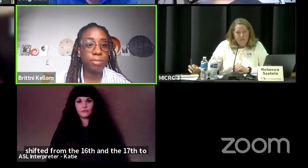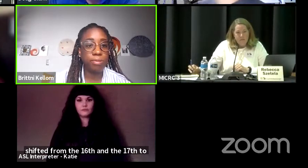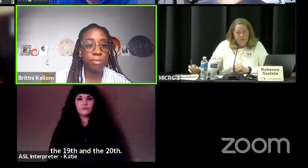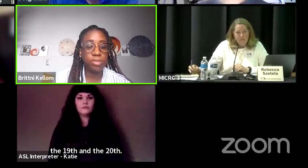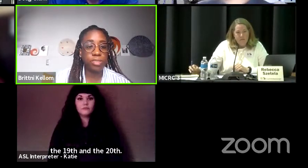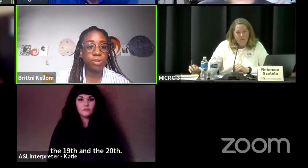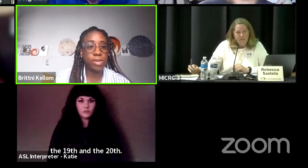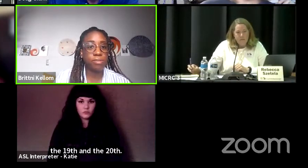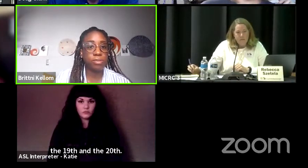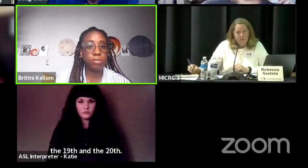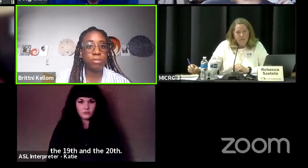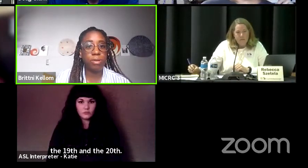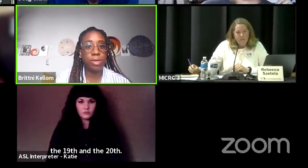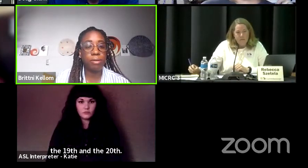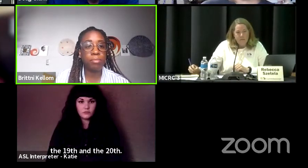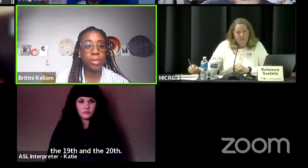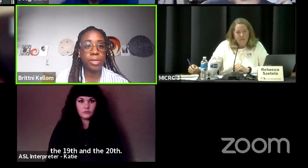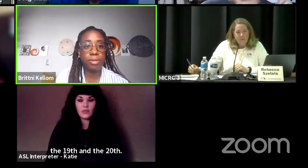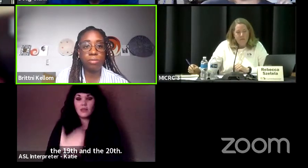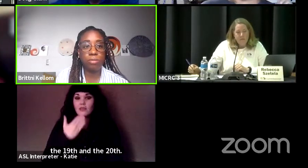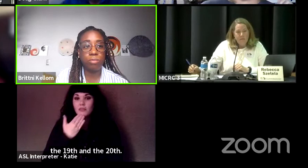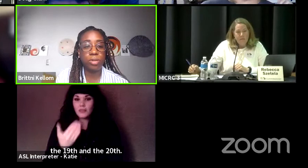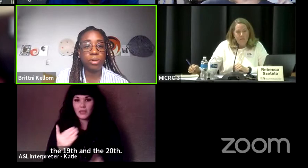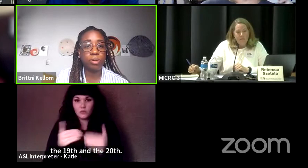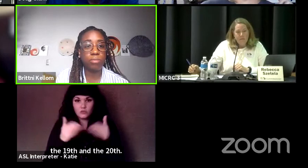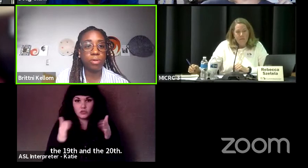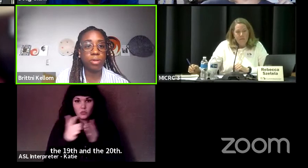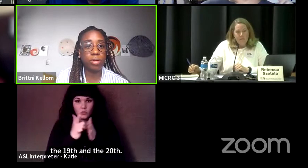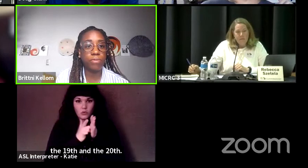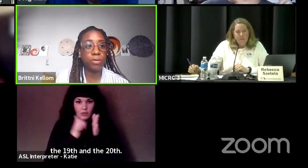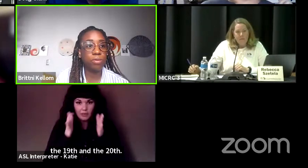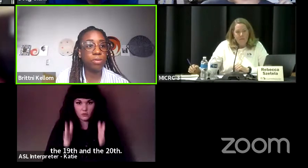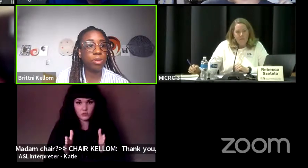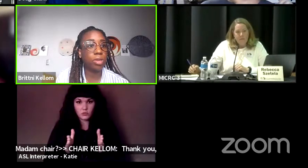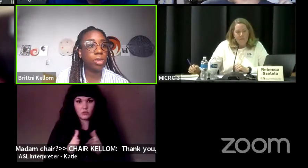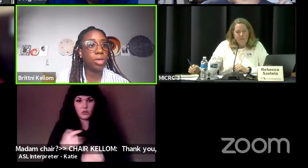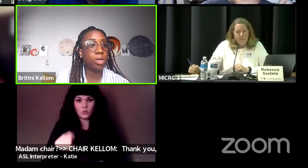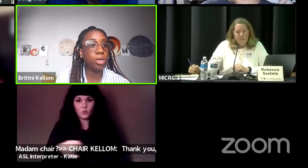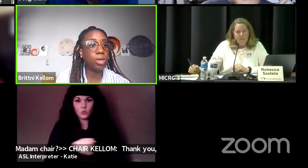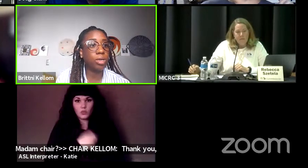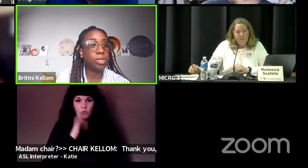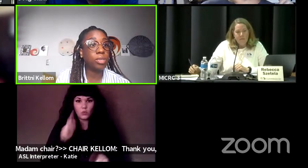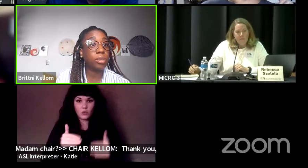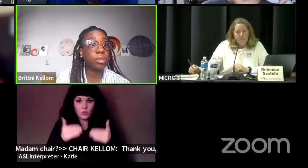Thank you, General Counsel. And we're gonna vote.